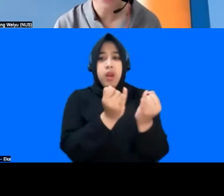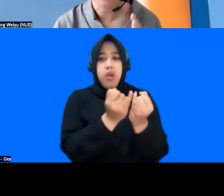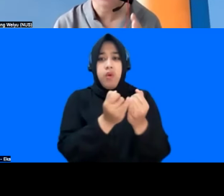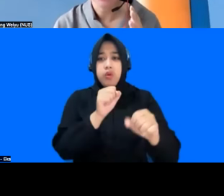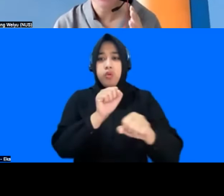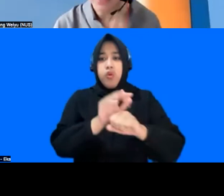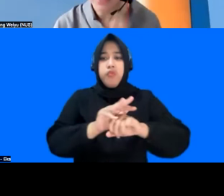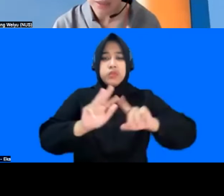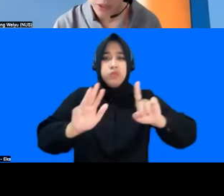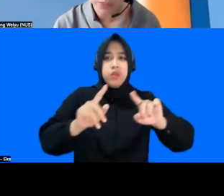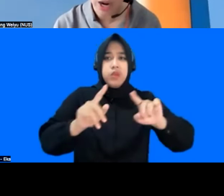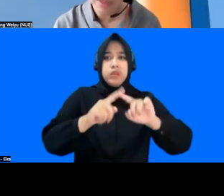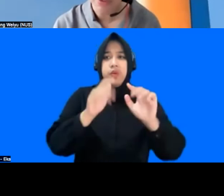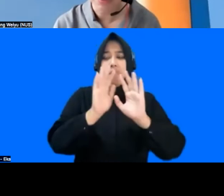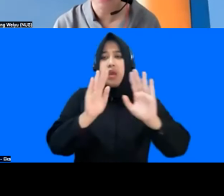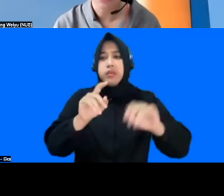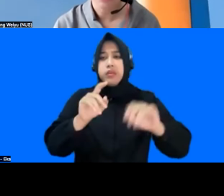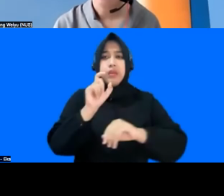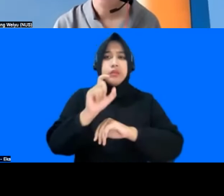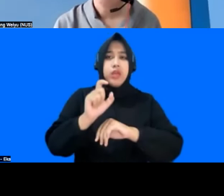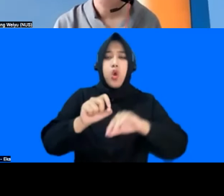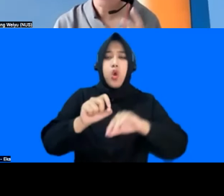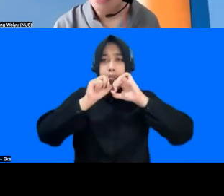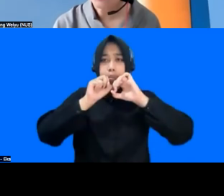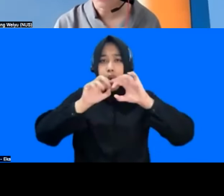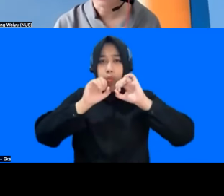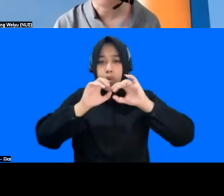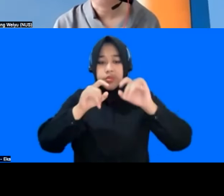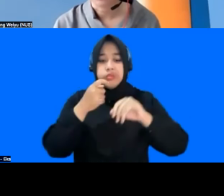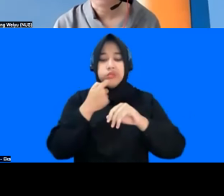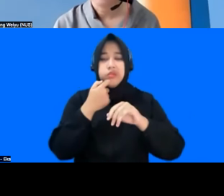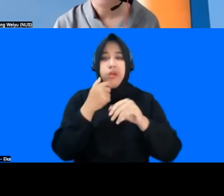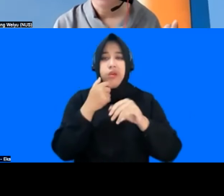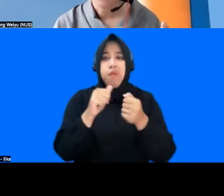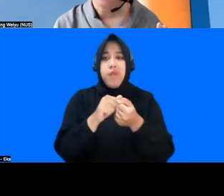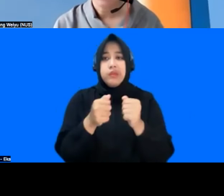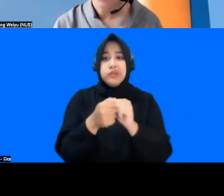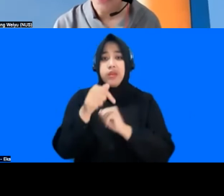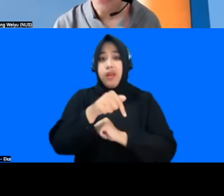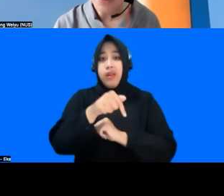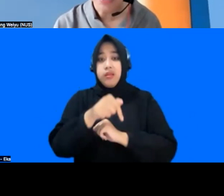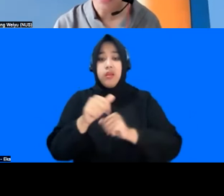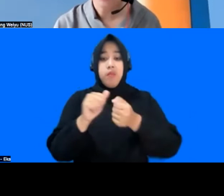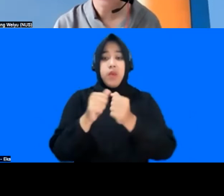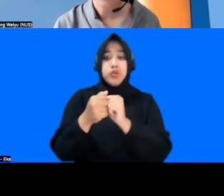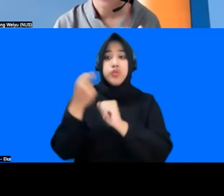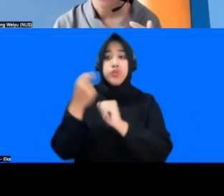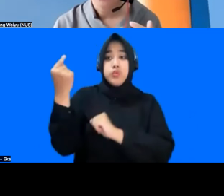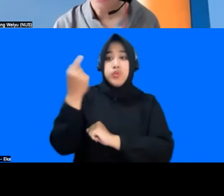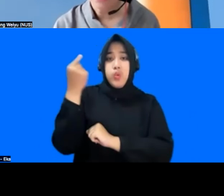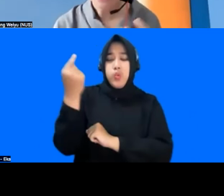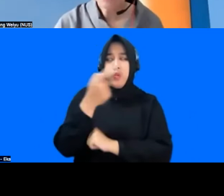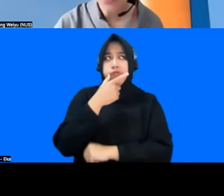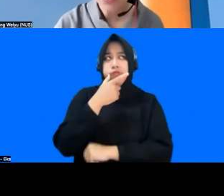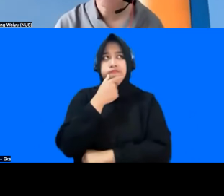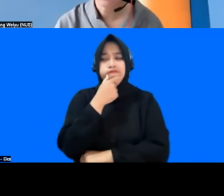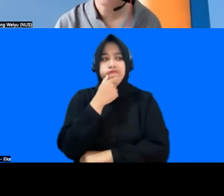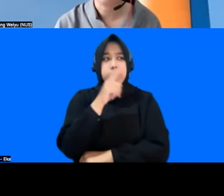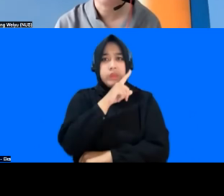formulating these common problem. For the decision makers, right, the question becomes, well, what's the